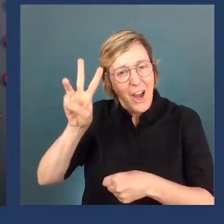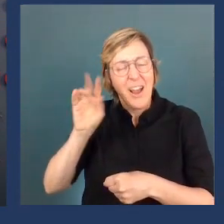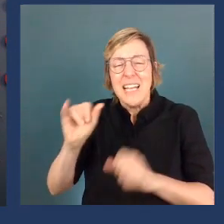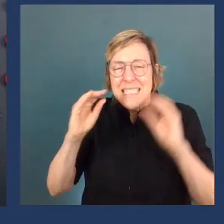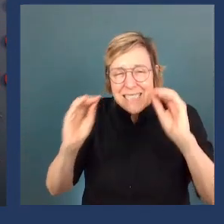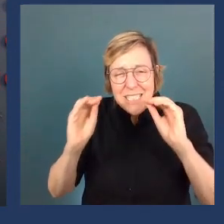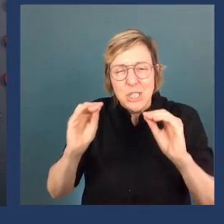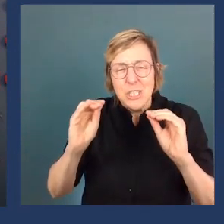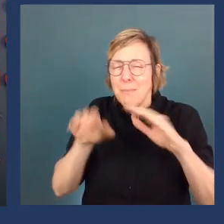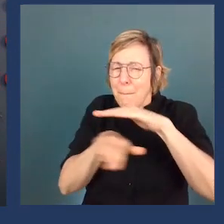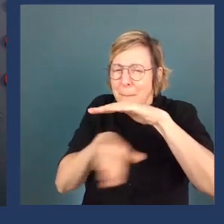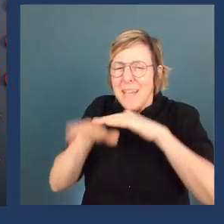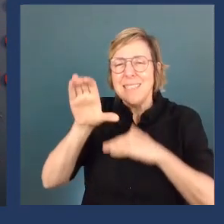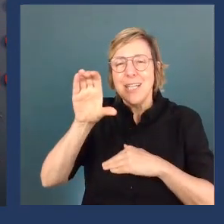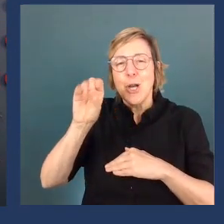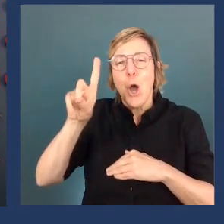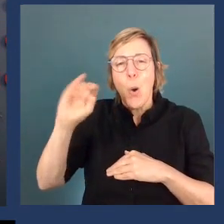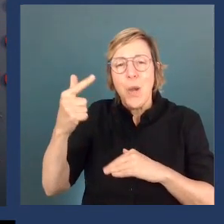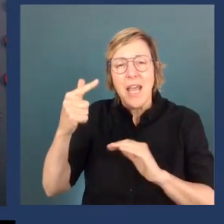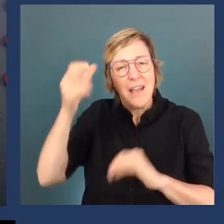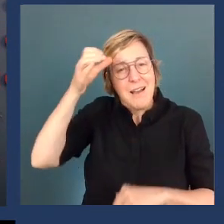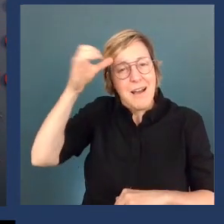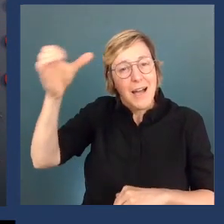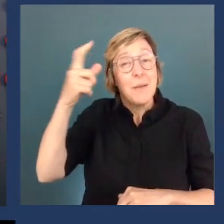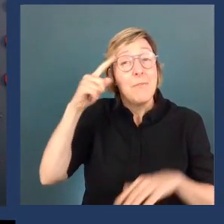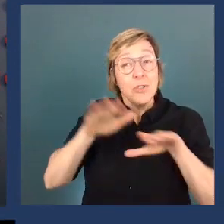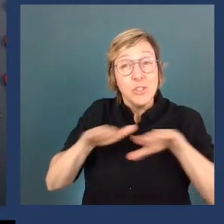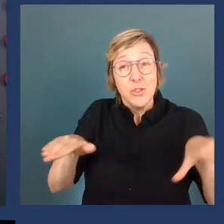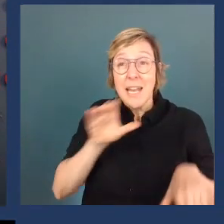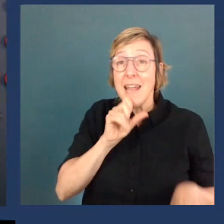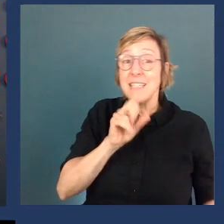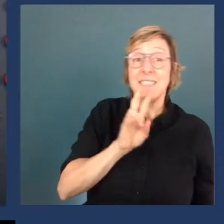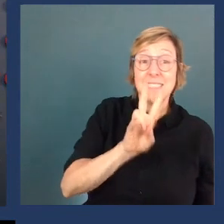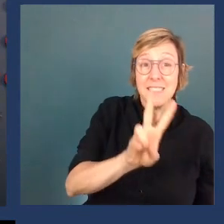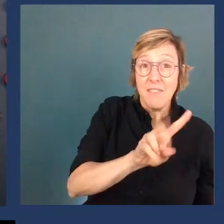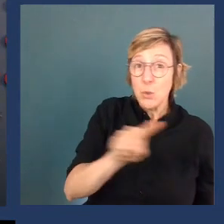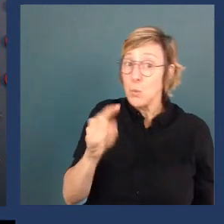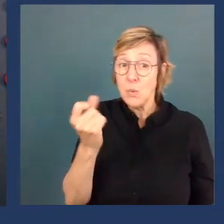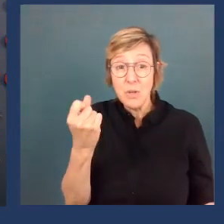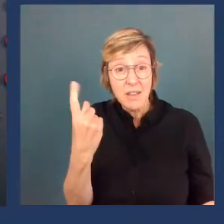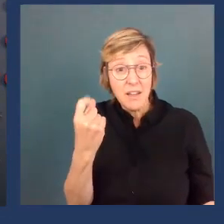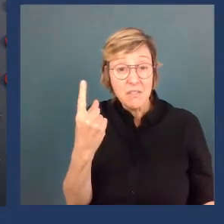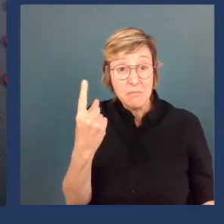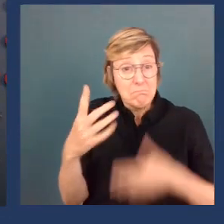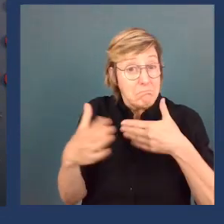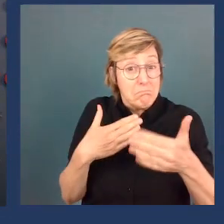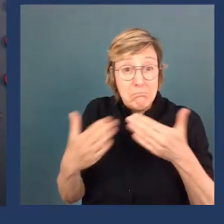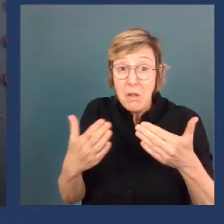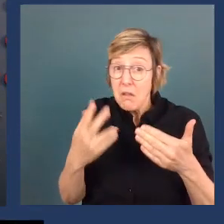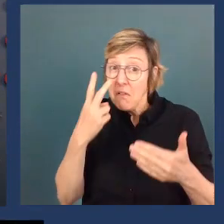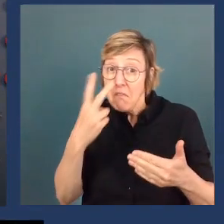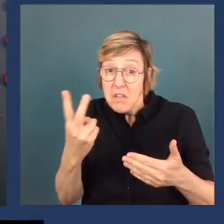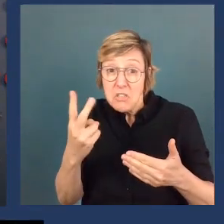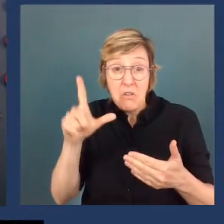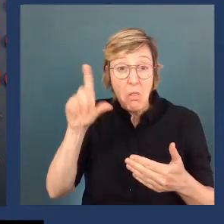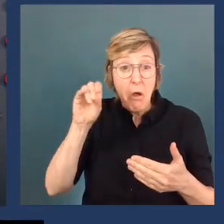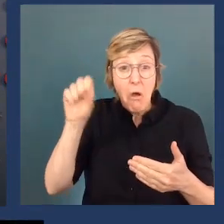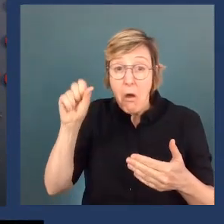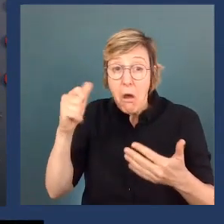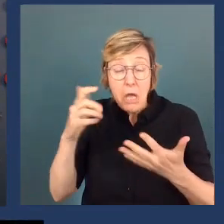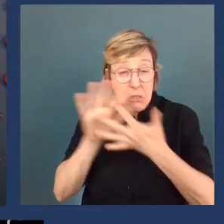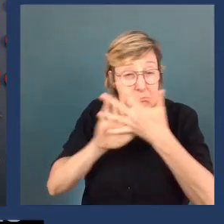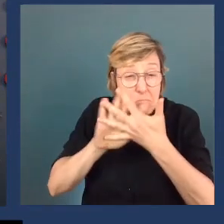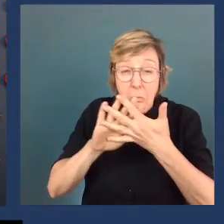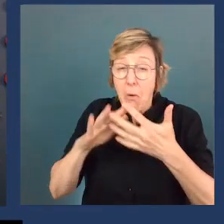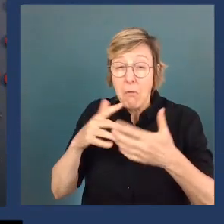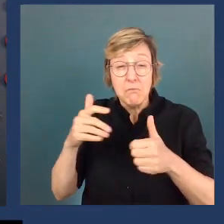basic coding concepts to children ages 7 through 11, regardless of their level of vision. These pods